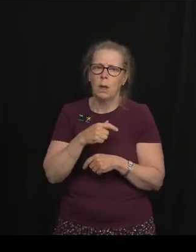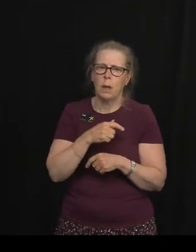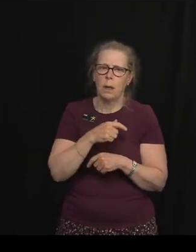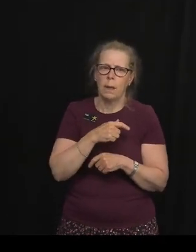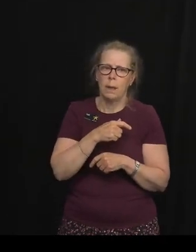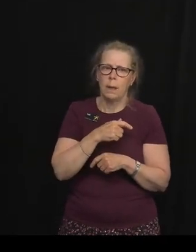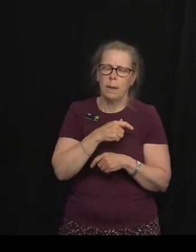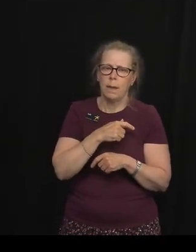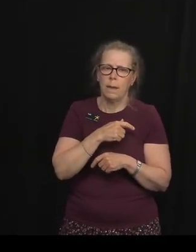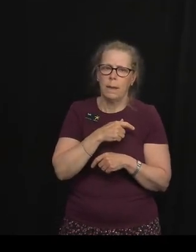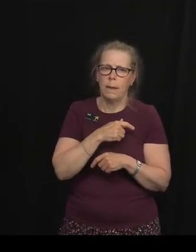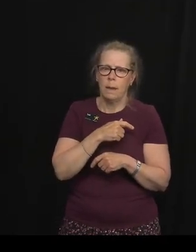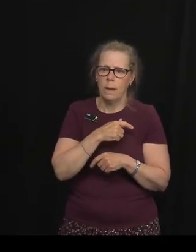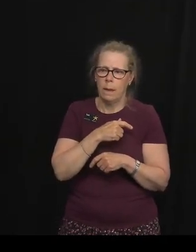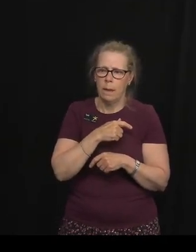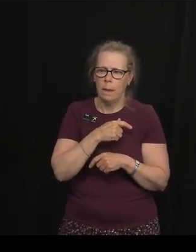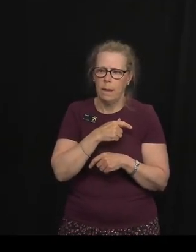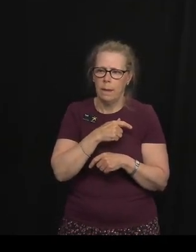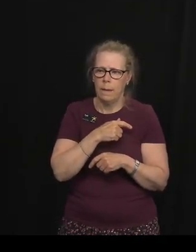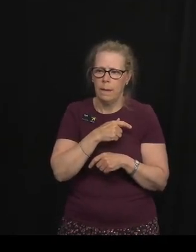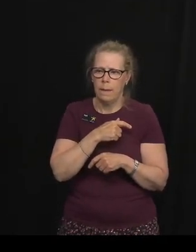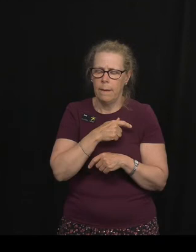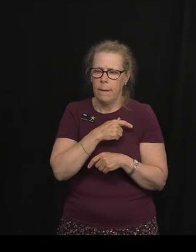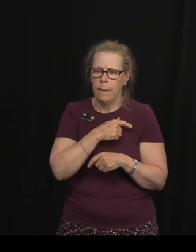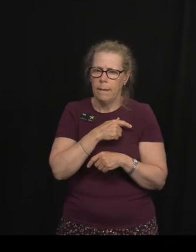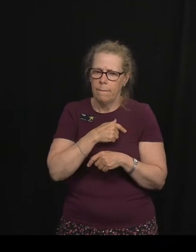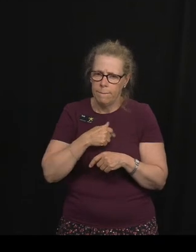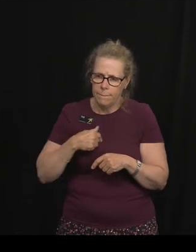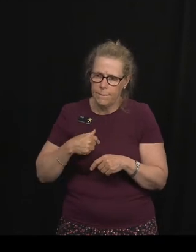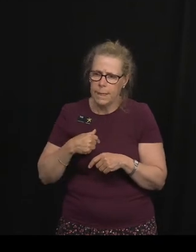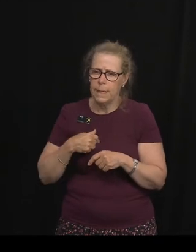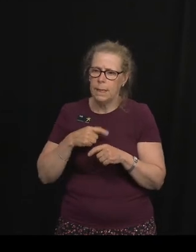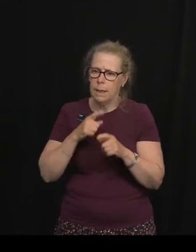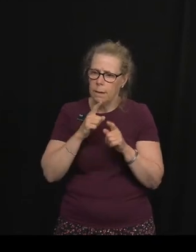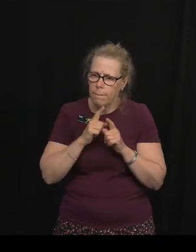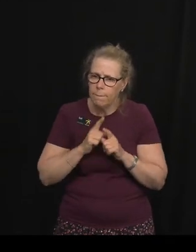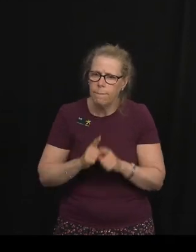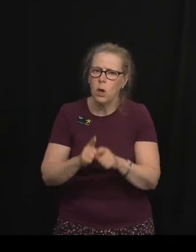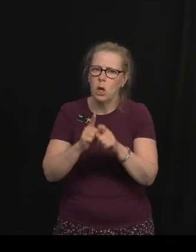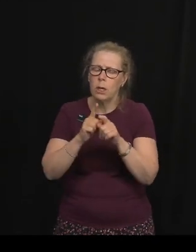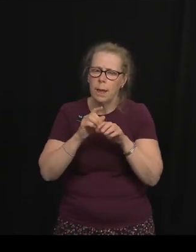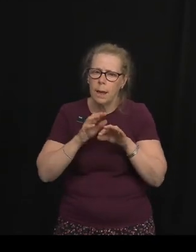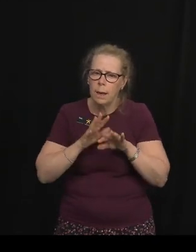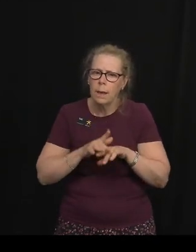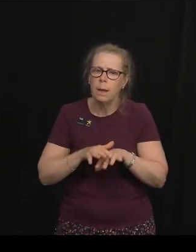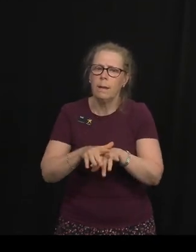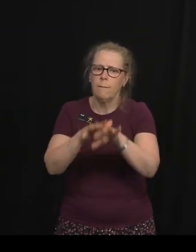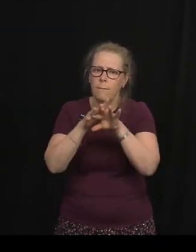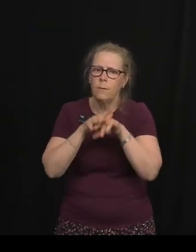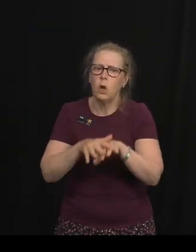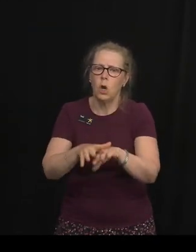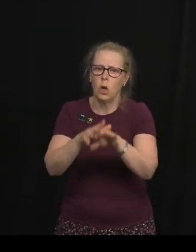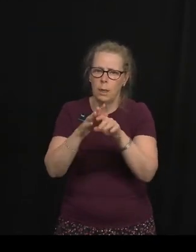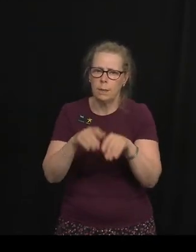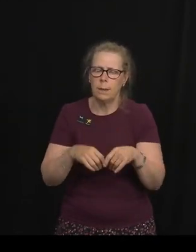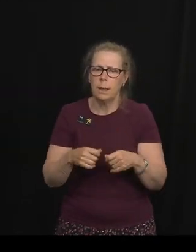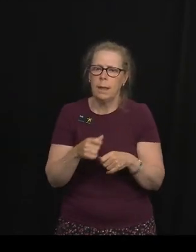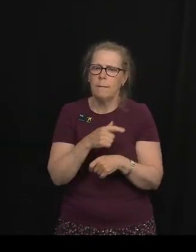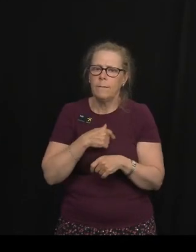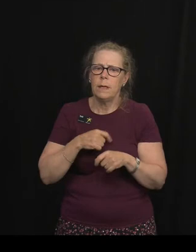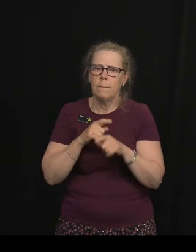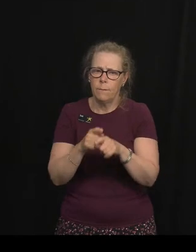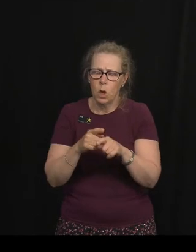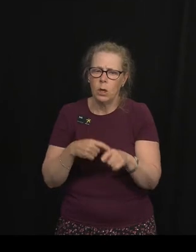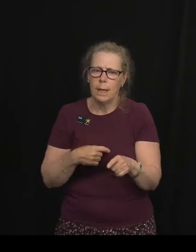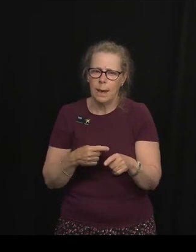fourth drought, following the flooding, following the locust invasion. And locust is grasshopper in